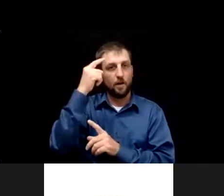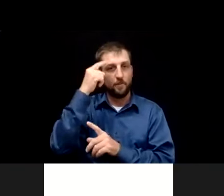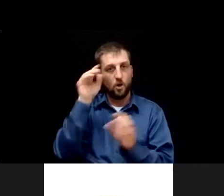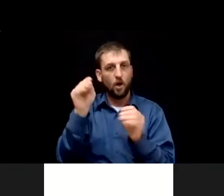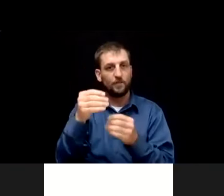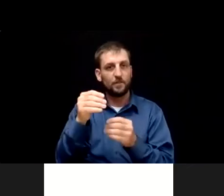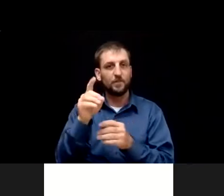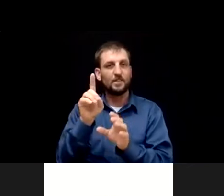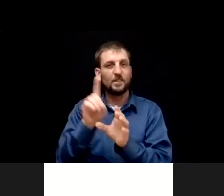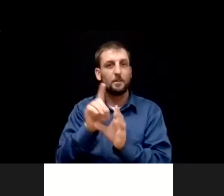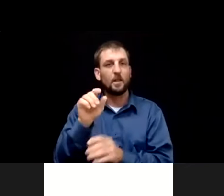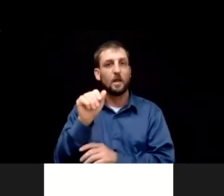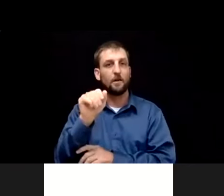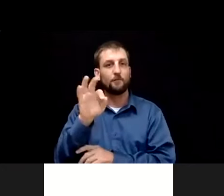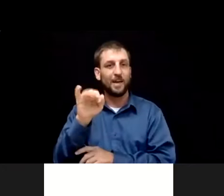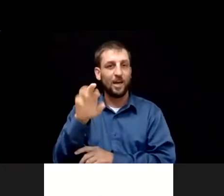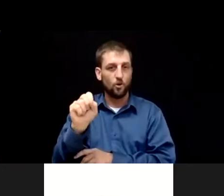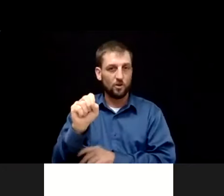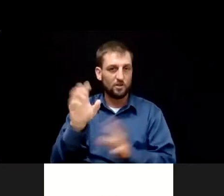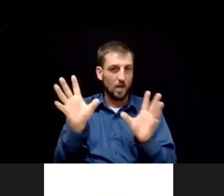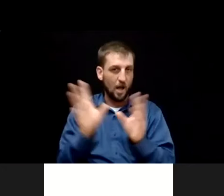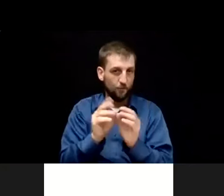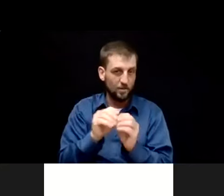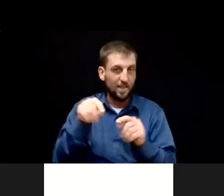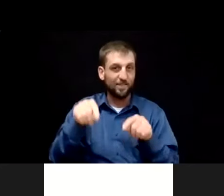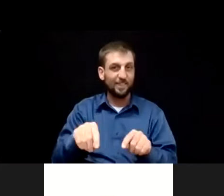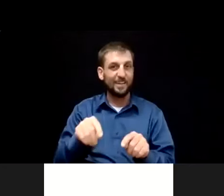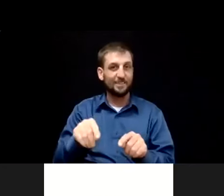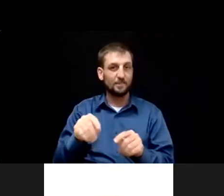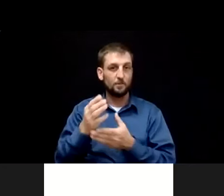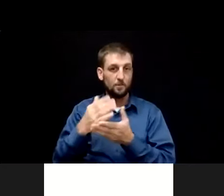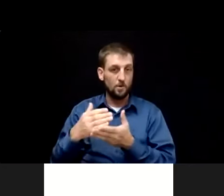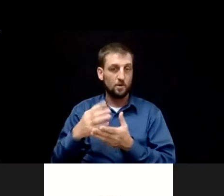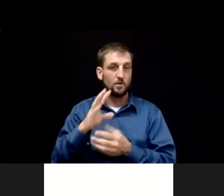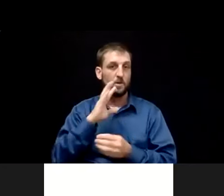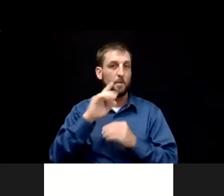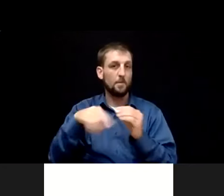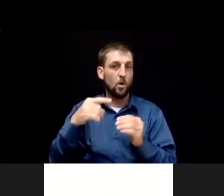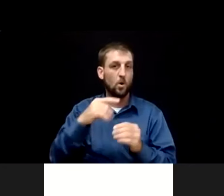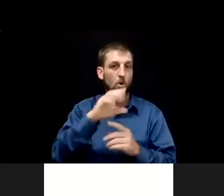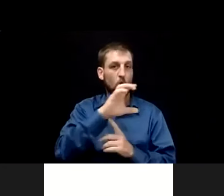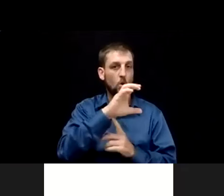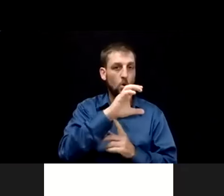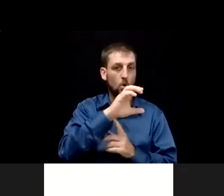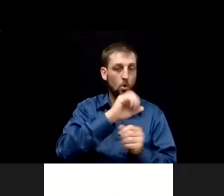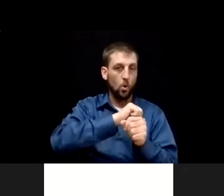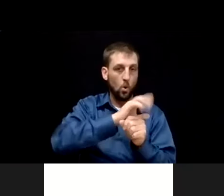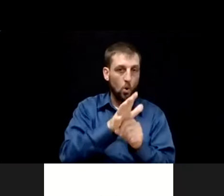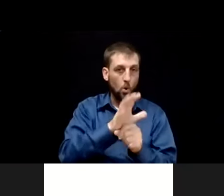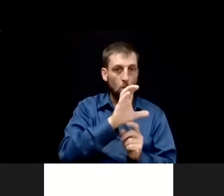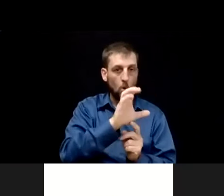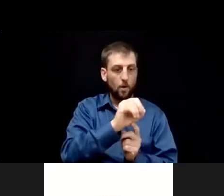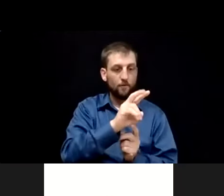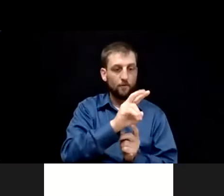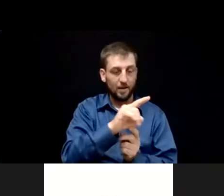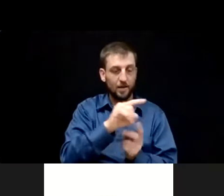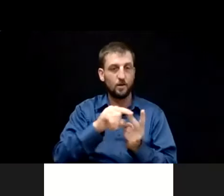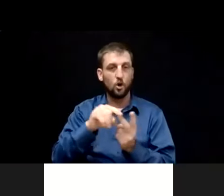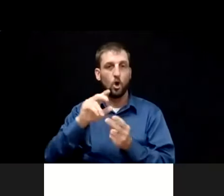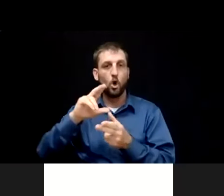Affairs Conference. It is a session on COVID and hurricane season, emergency preparedness for families